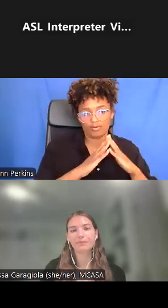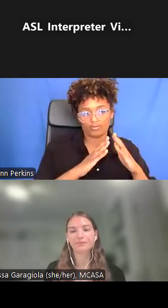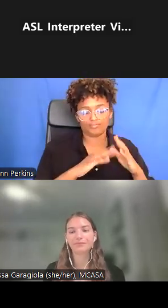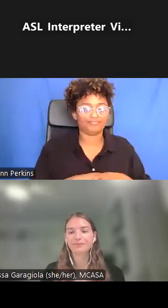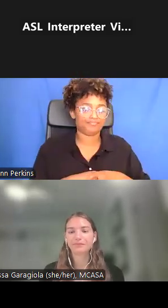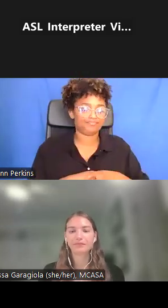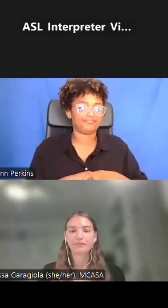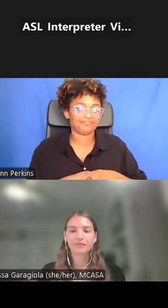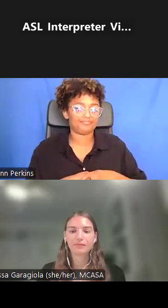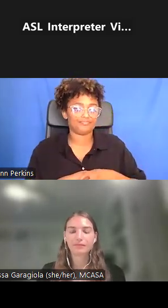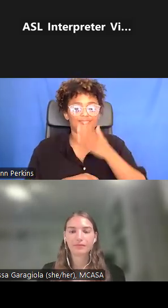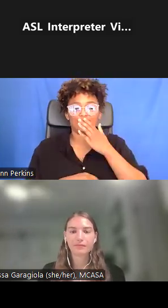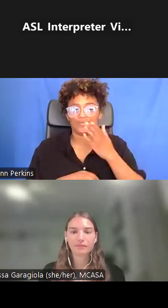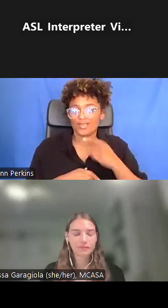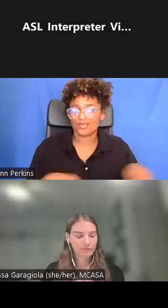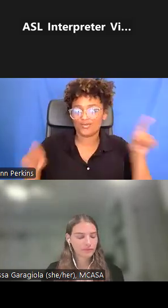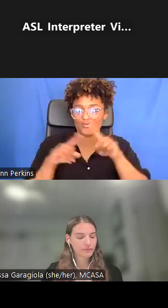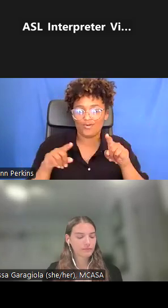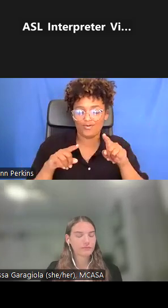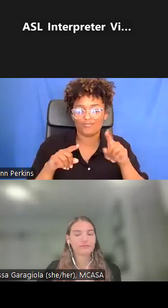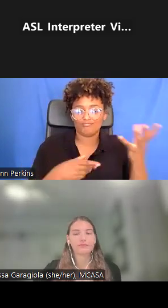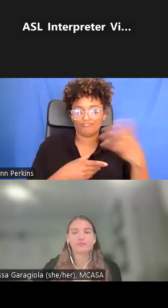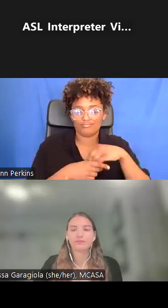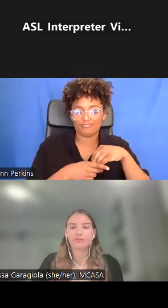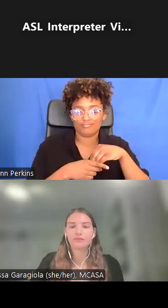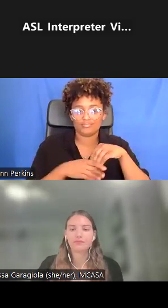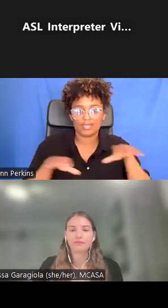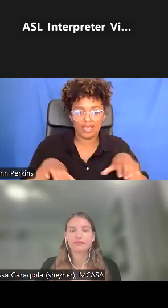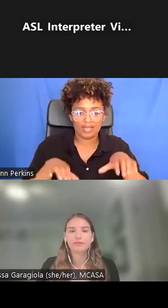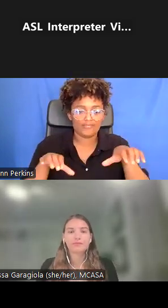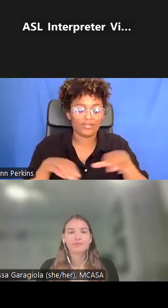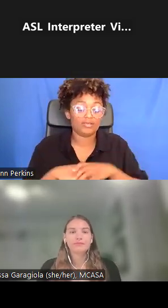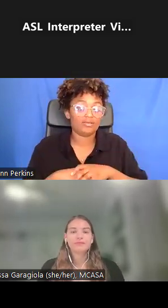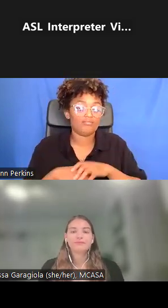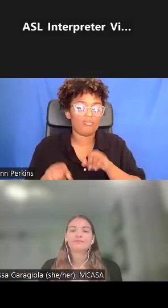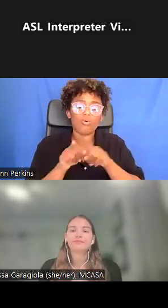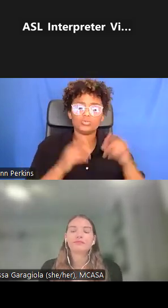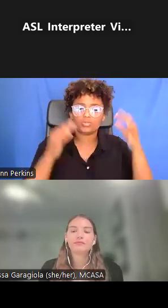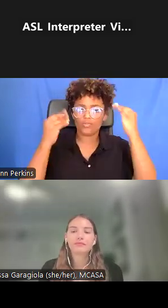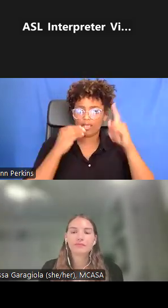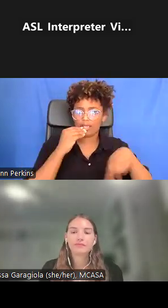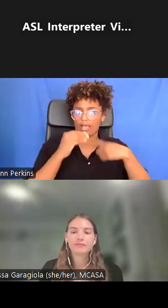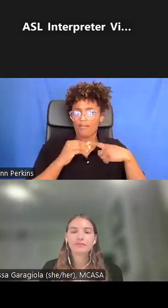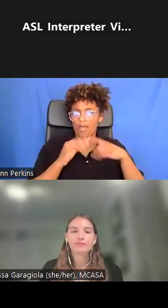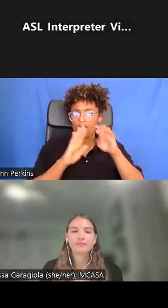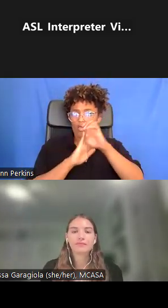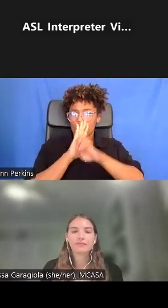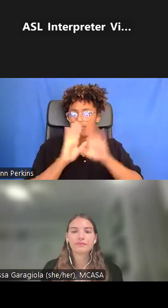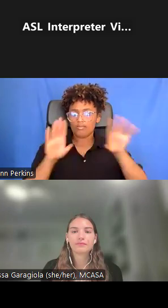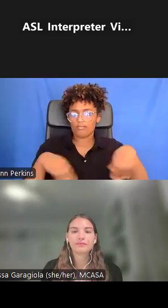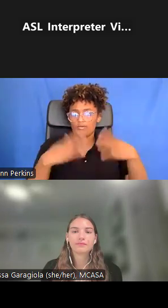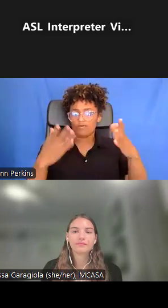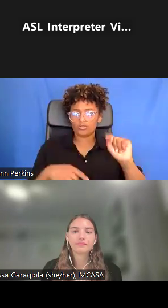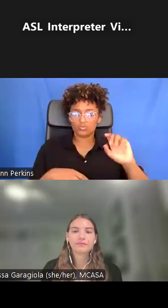work. Thank you all for participating in that. And I hope that that gives you a way to think about ethics that really provides you this tool for